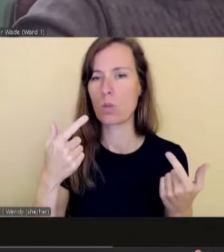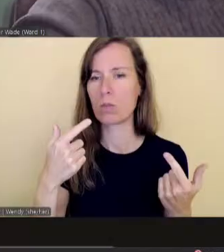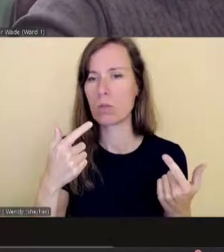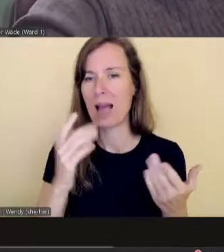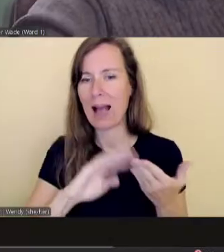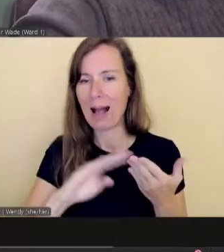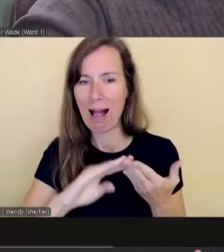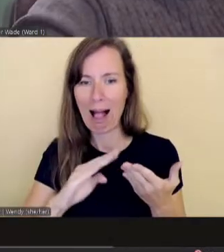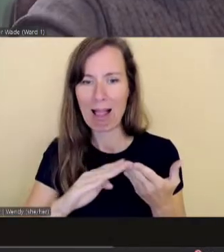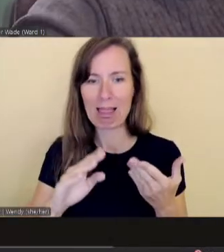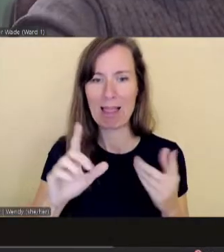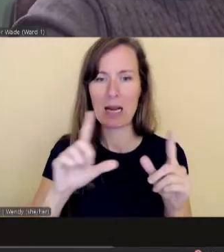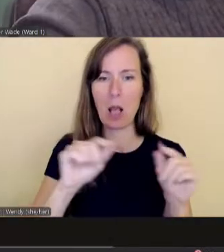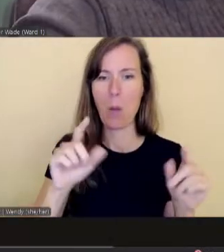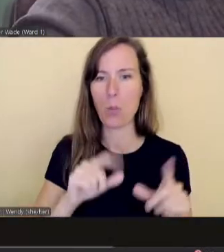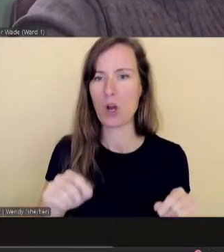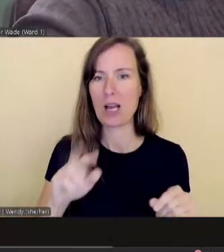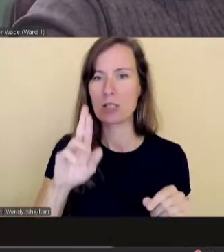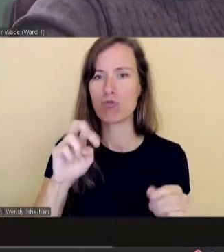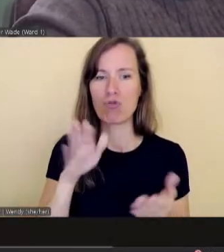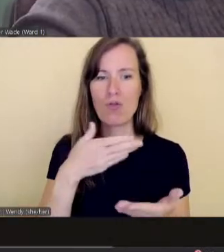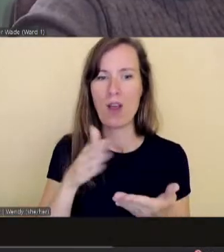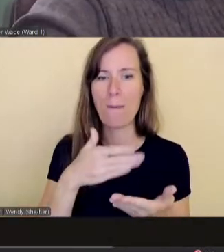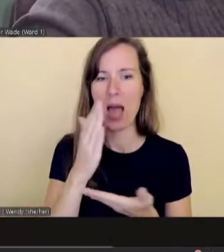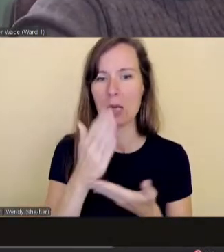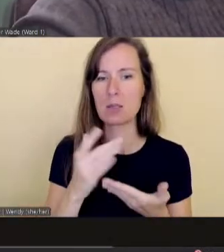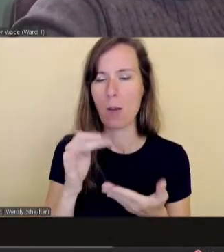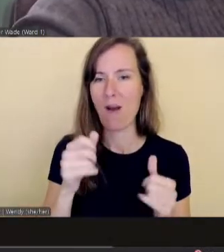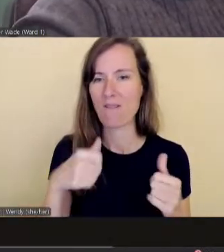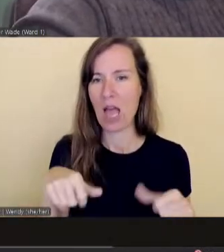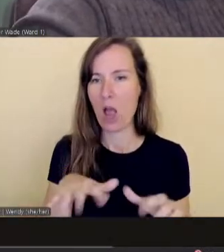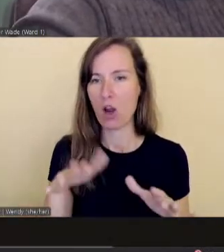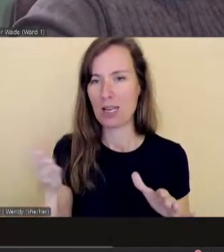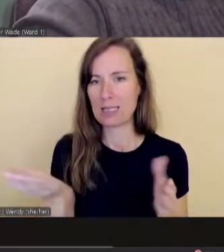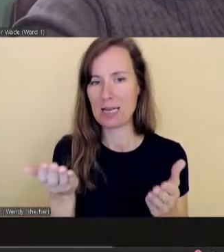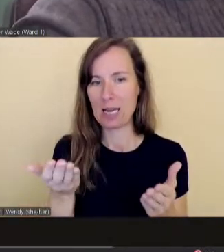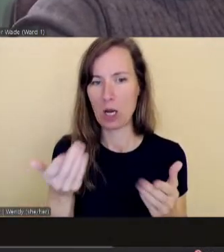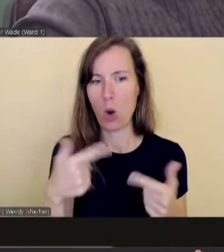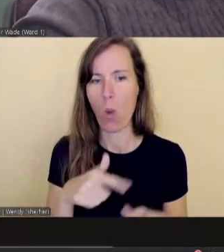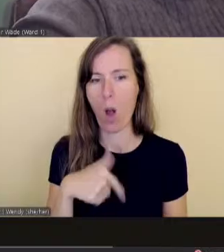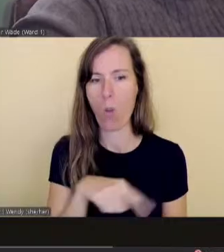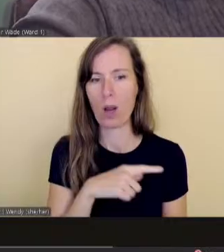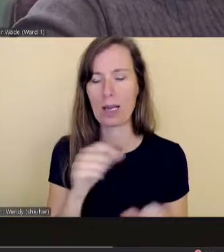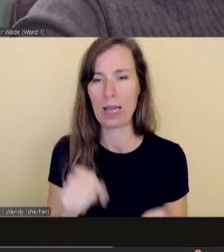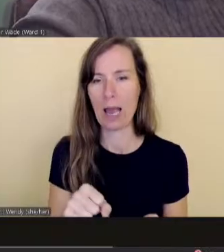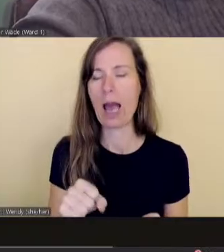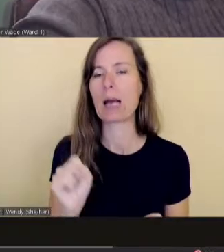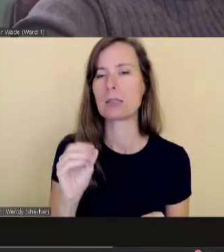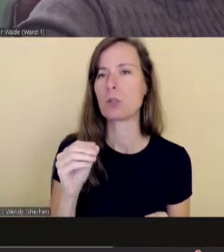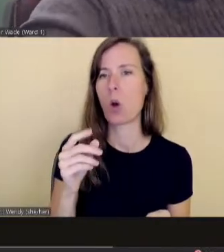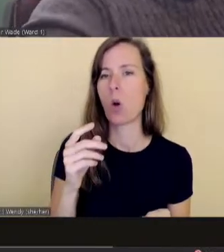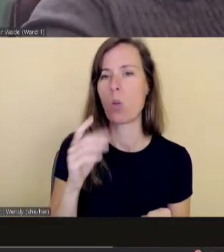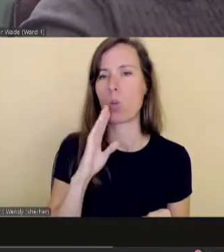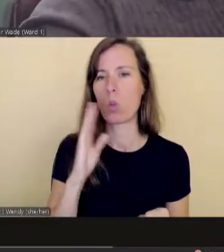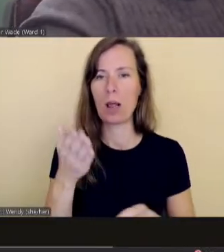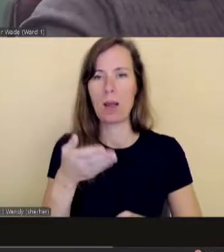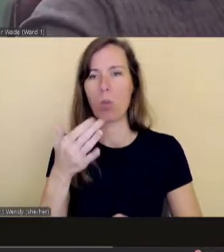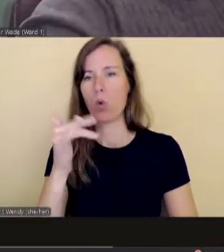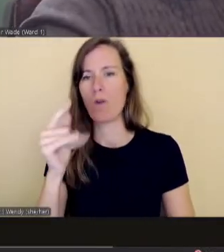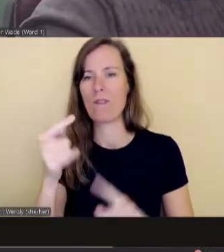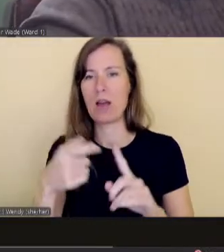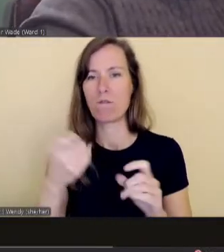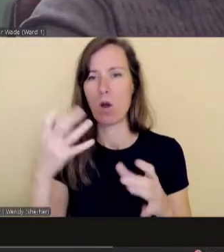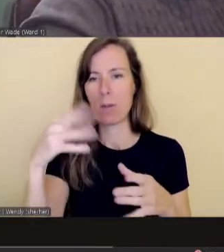We're going to repaint some of the areas in here where we can paint. So we're going to spruce it up from the internal side of